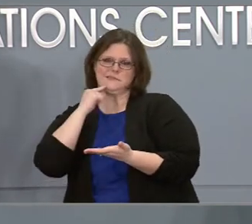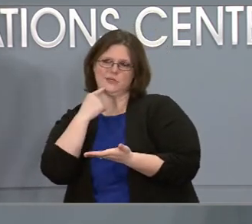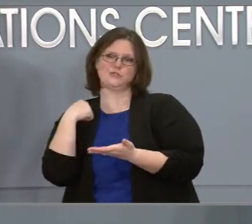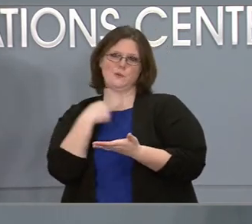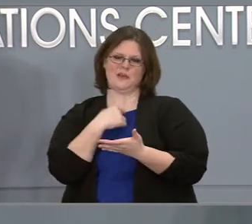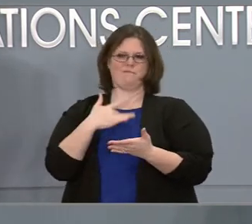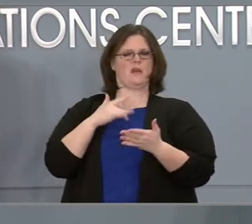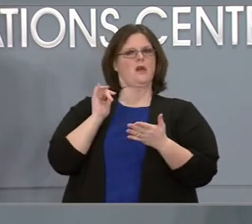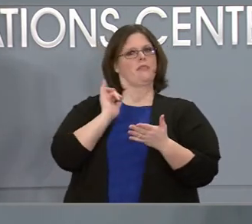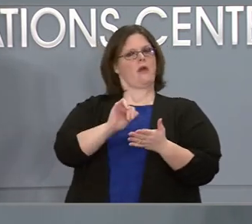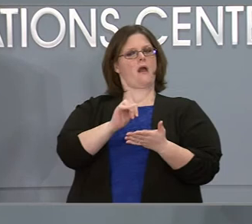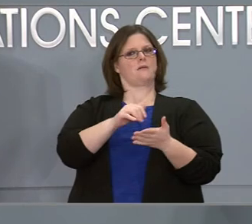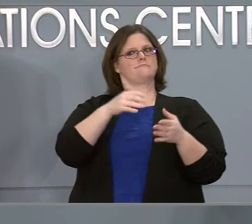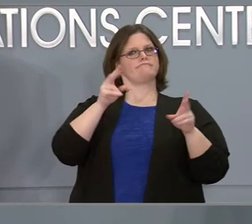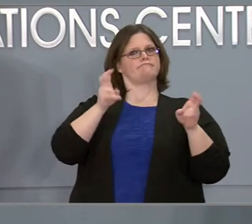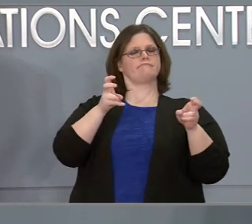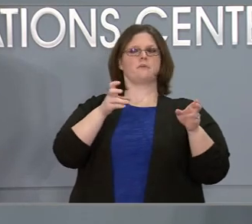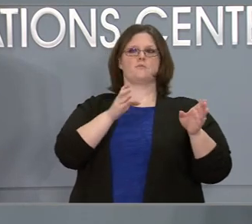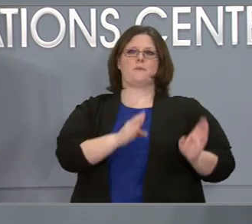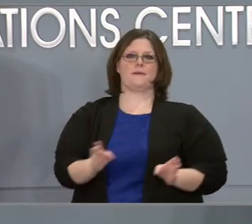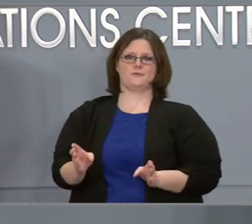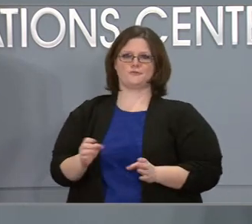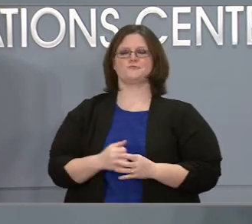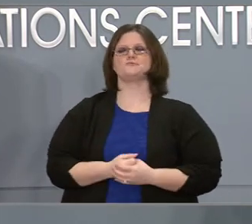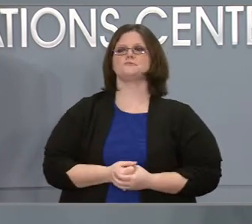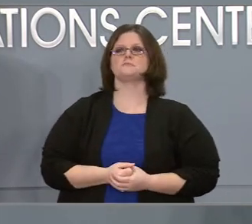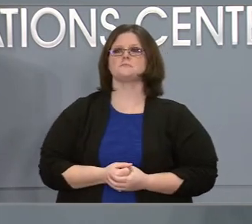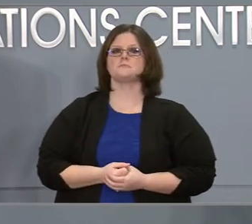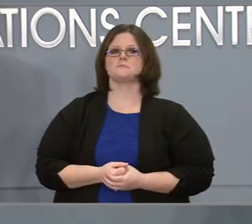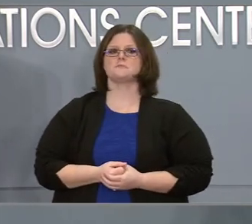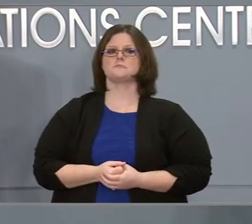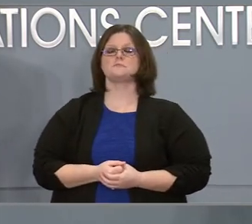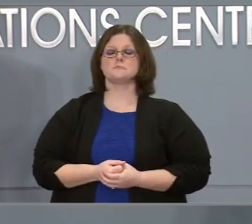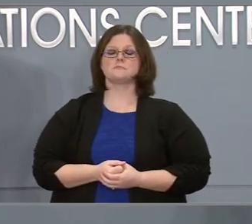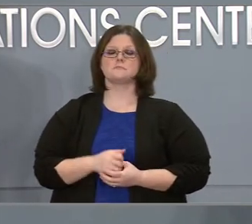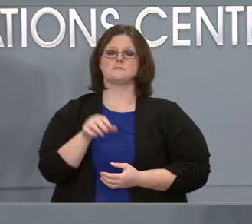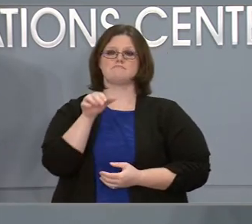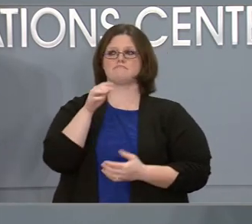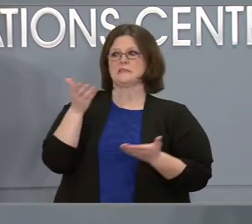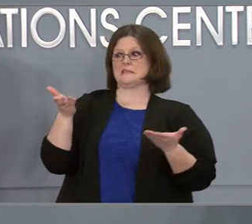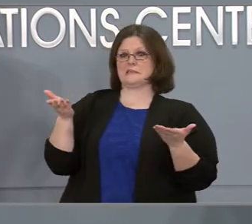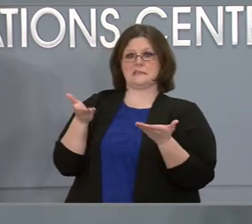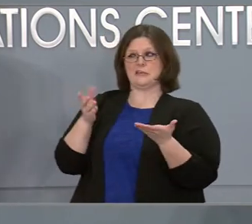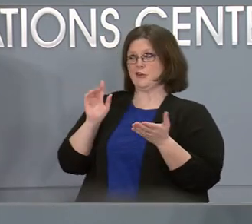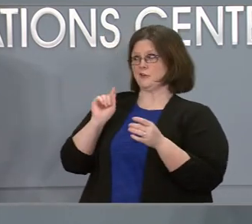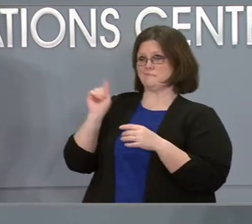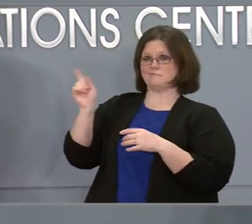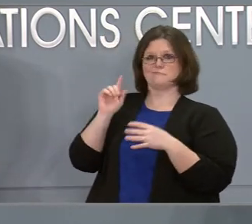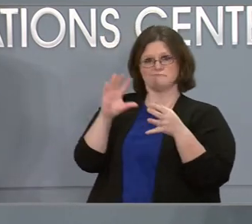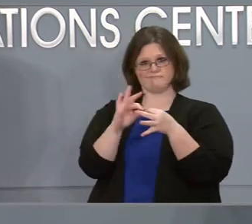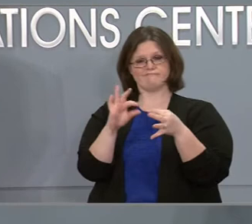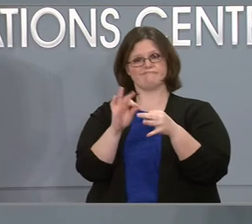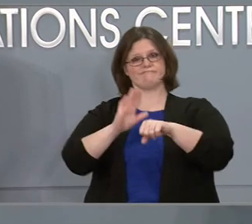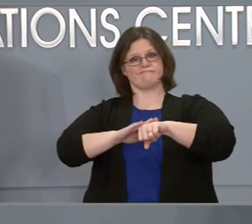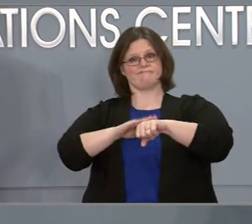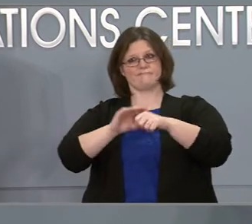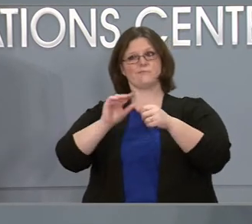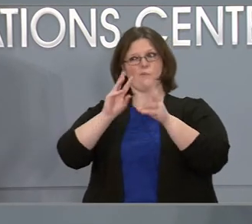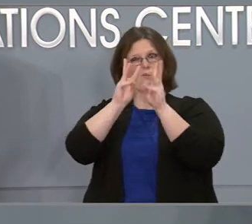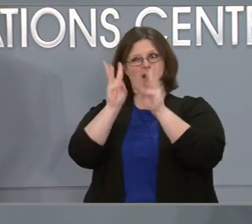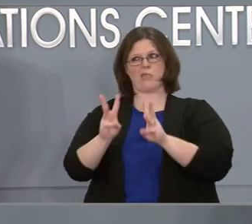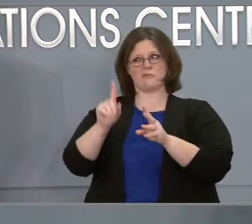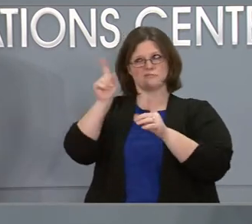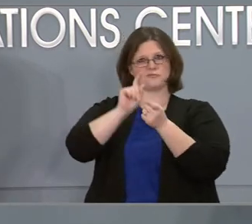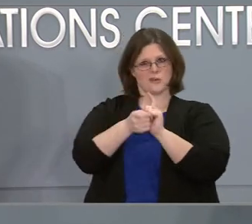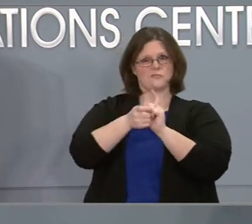that each and every opportunity we have. This, as you heard from our colleagues up here, the storm is changing, and we just want to be prepared. And if we can do